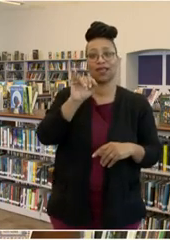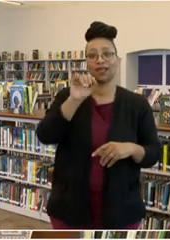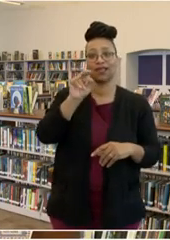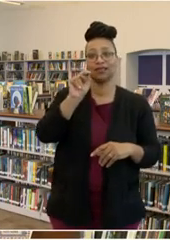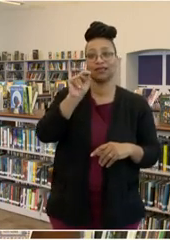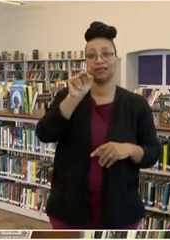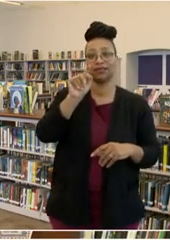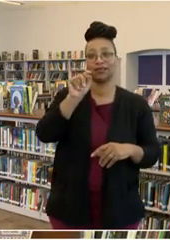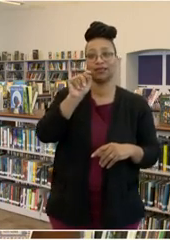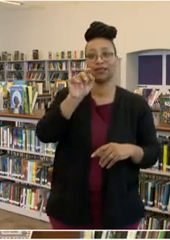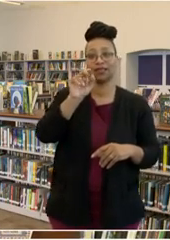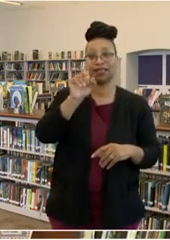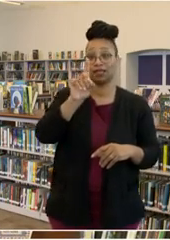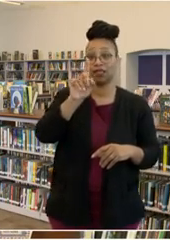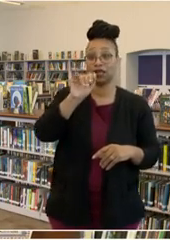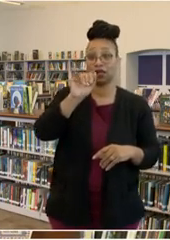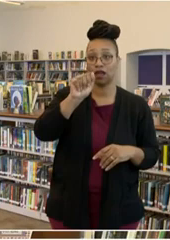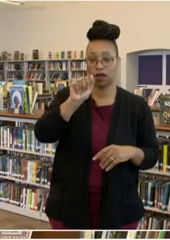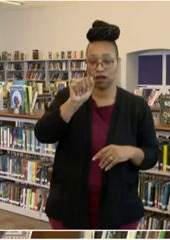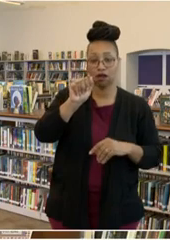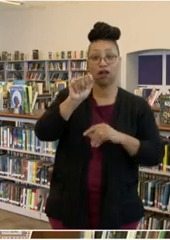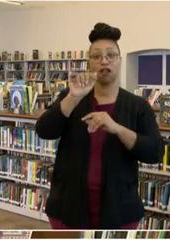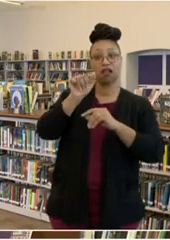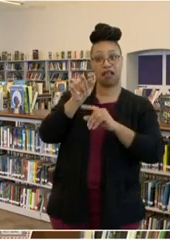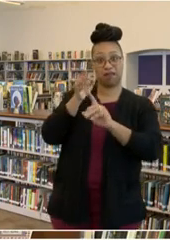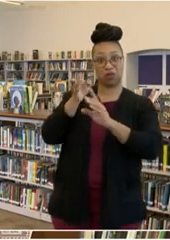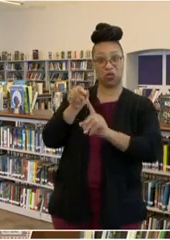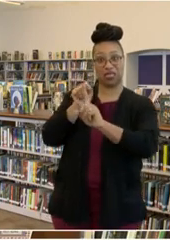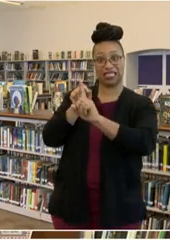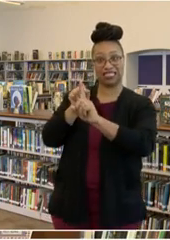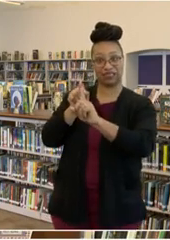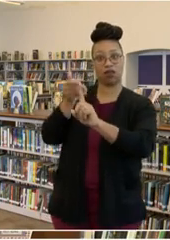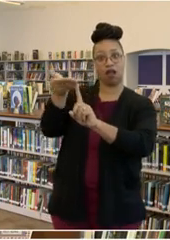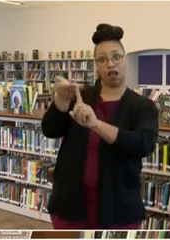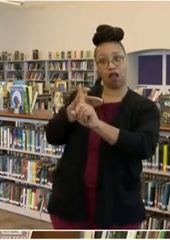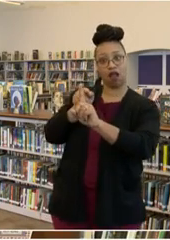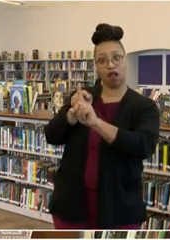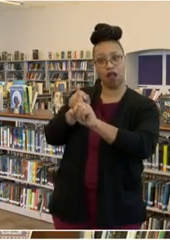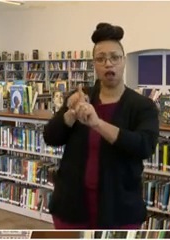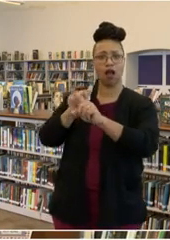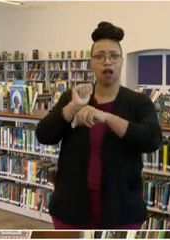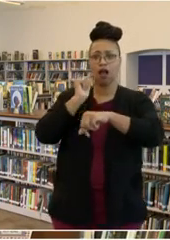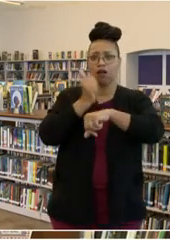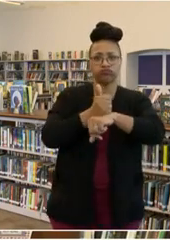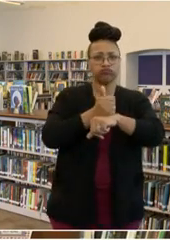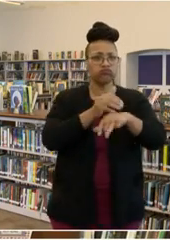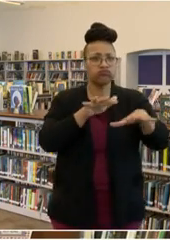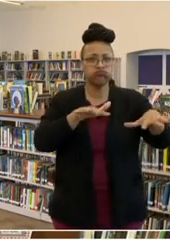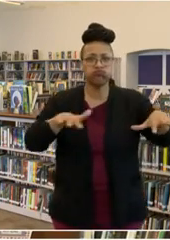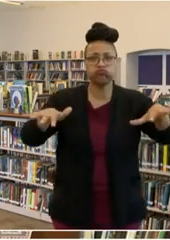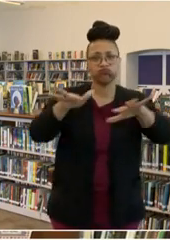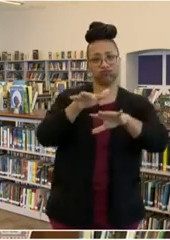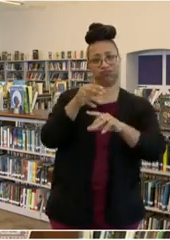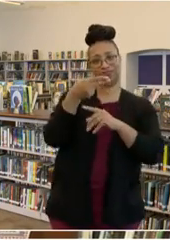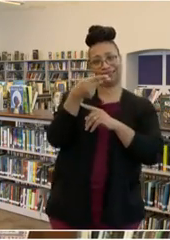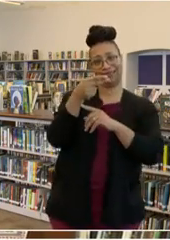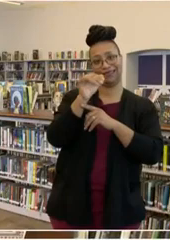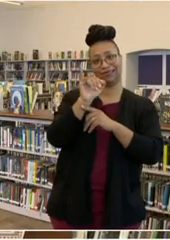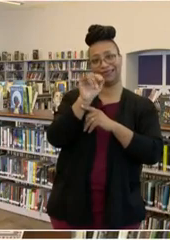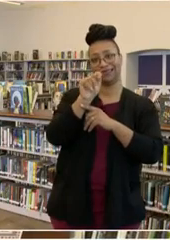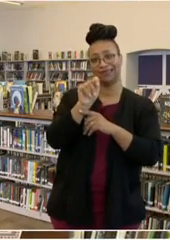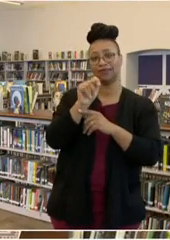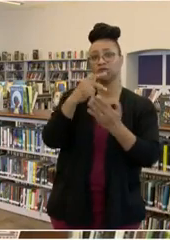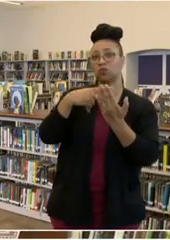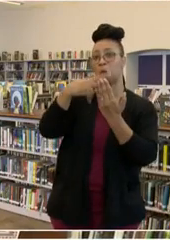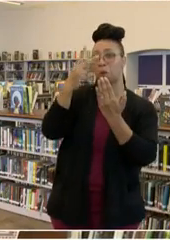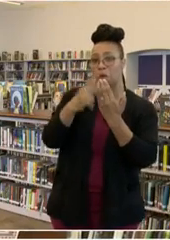that she has had on our students and the teachers by way of the high-impact tutoring program has definitely been felt, and